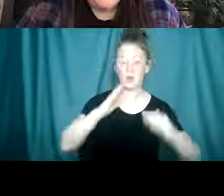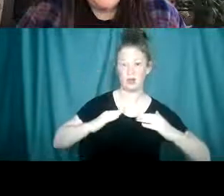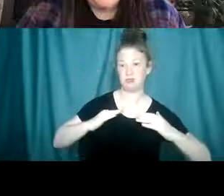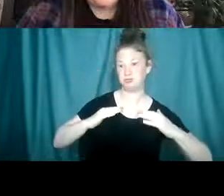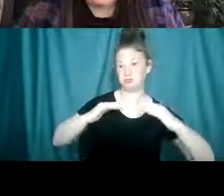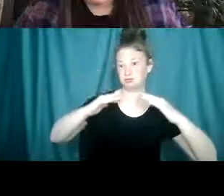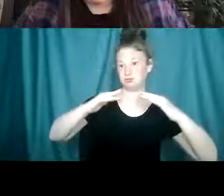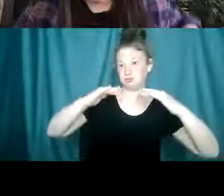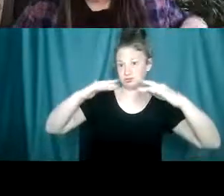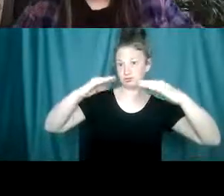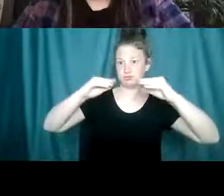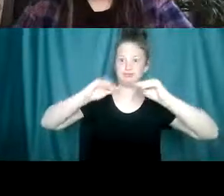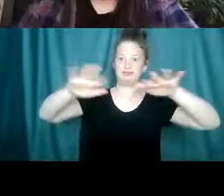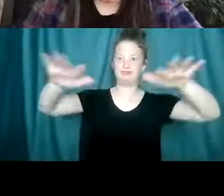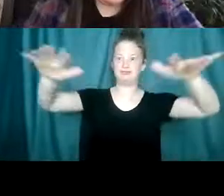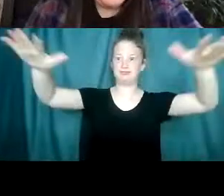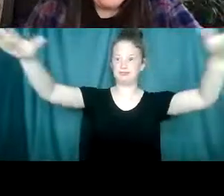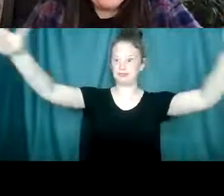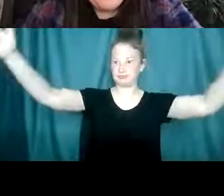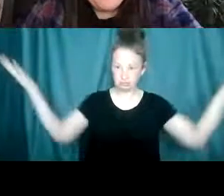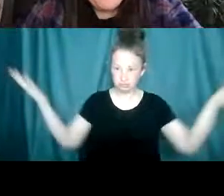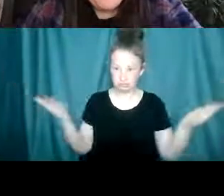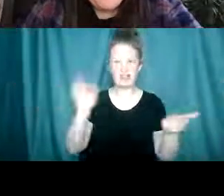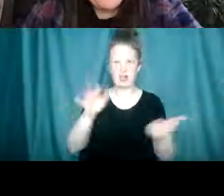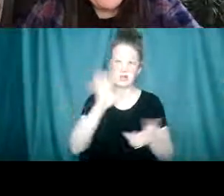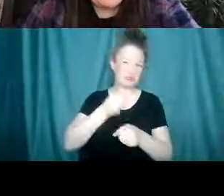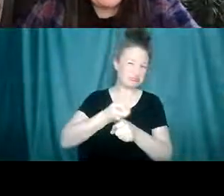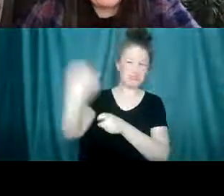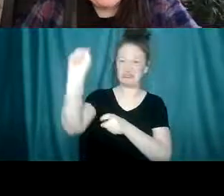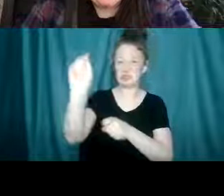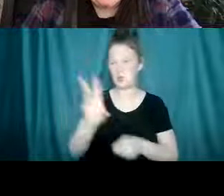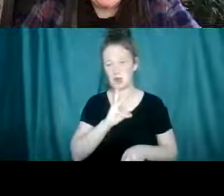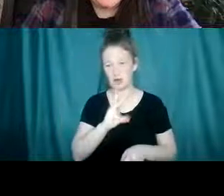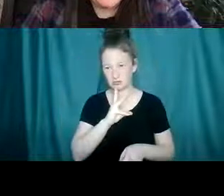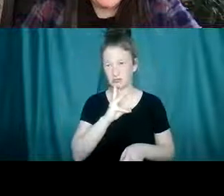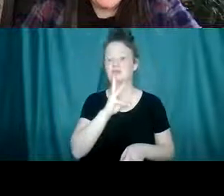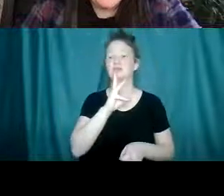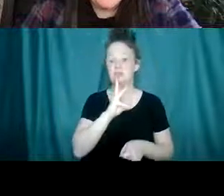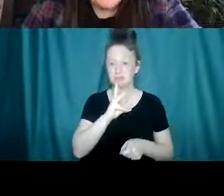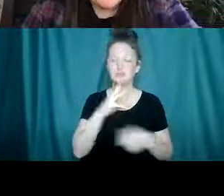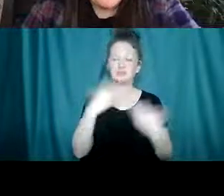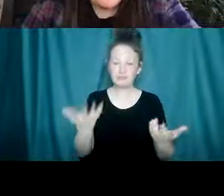in the end, it will come to the surface and contaminate our water and everything. So